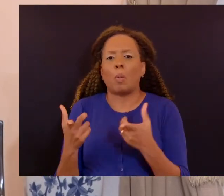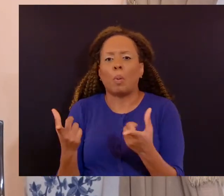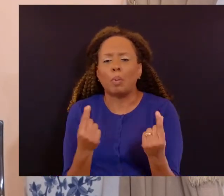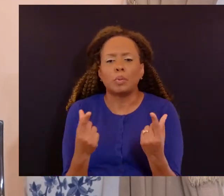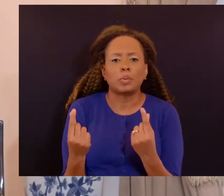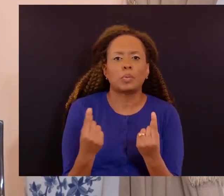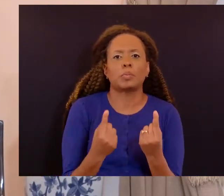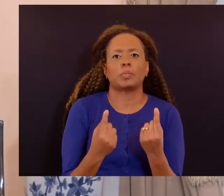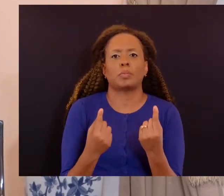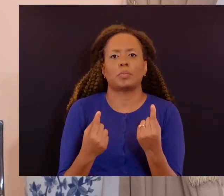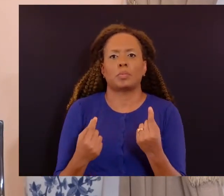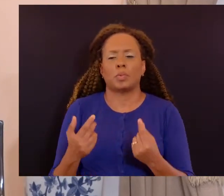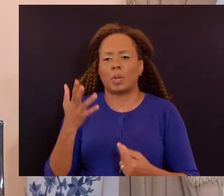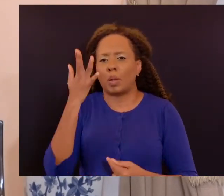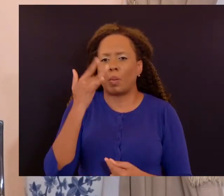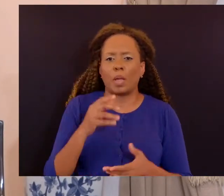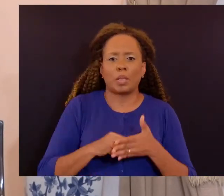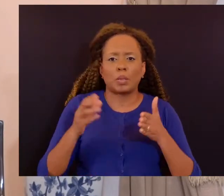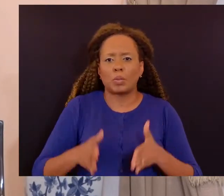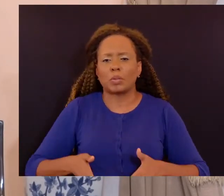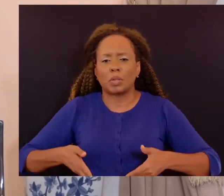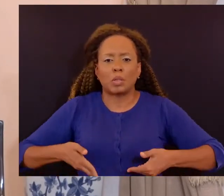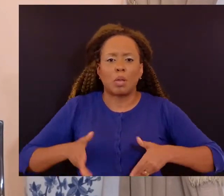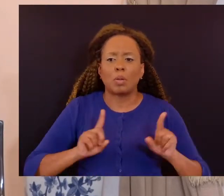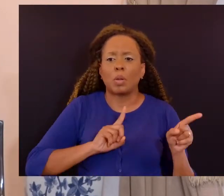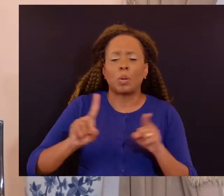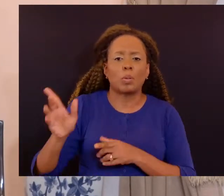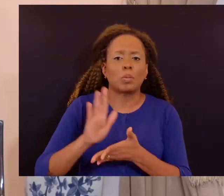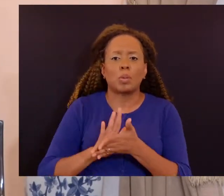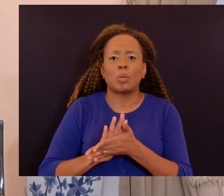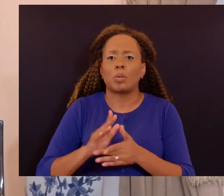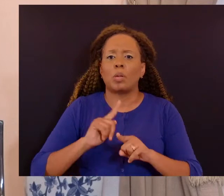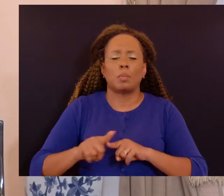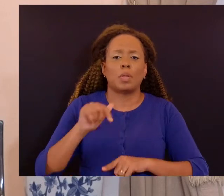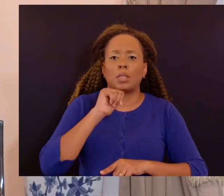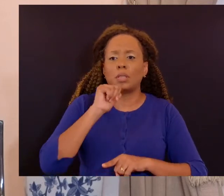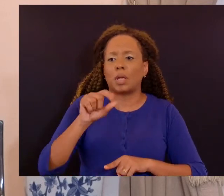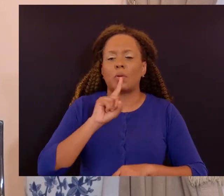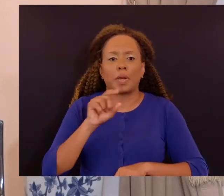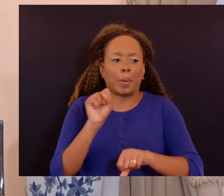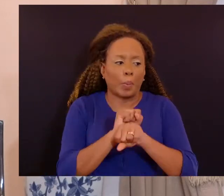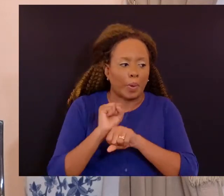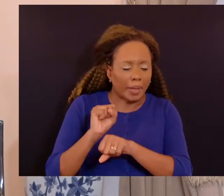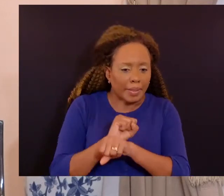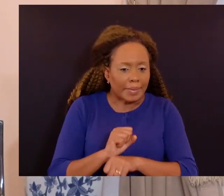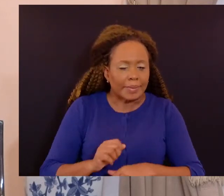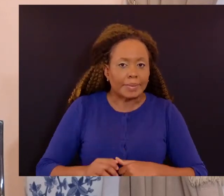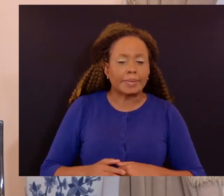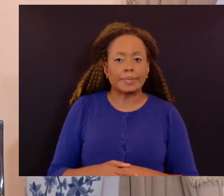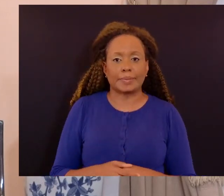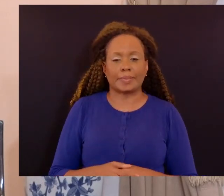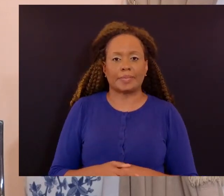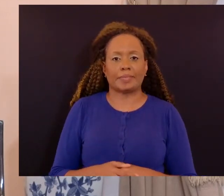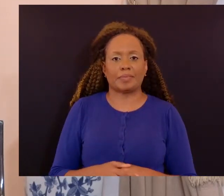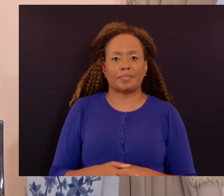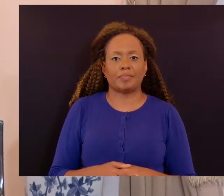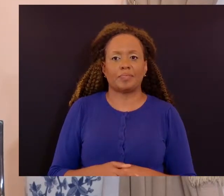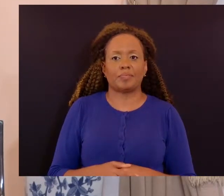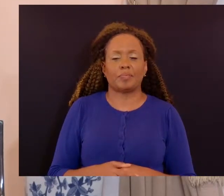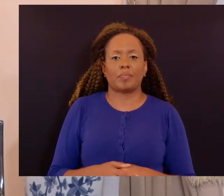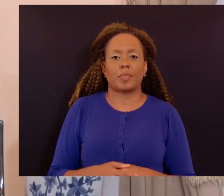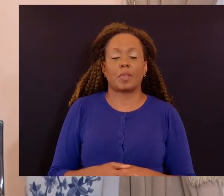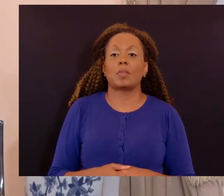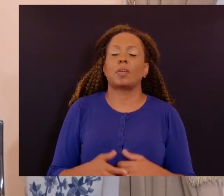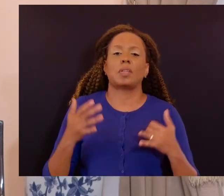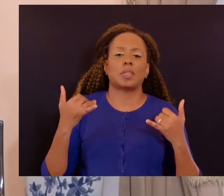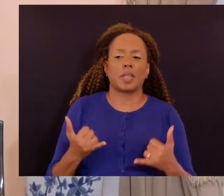are we allowing students to continue to go to school and not be engaged in any way. So as it relates to the actual abolition, as